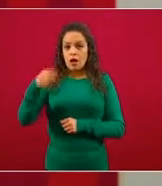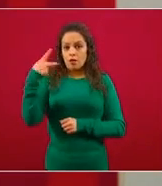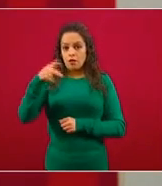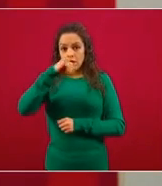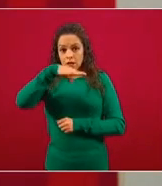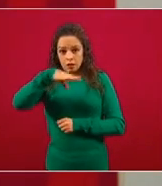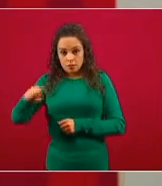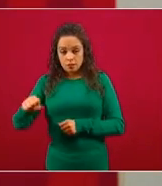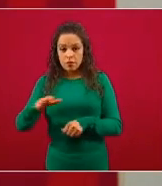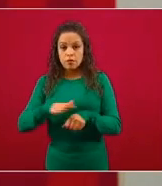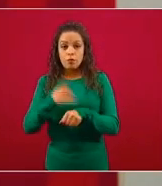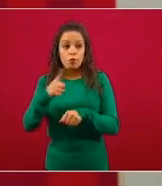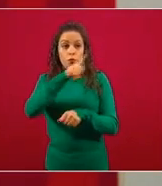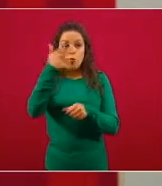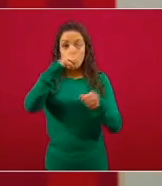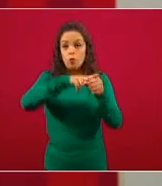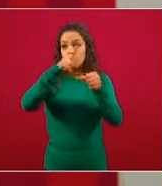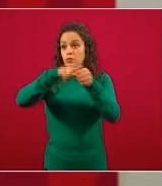Institute hospital,